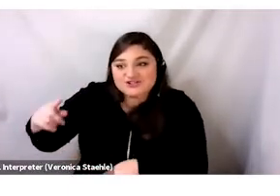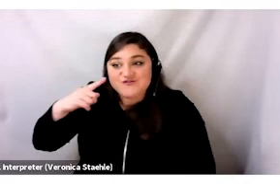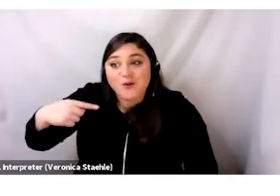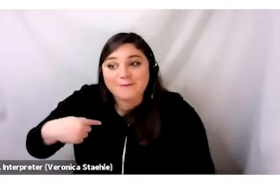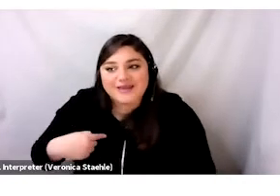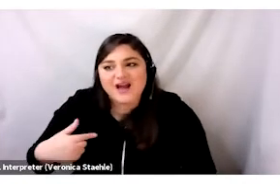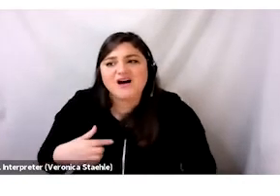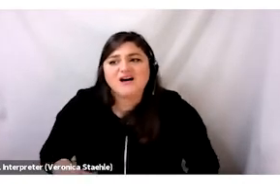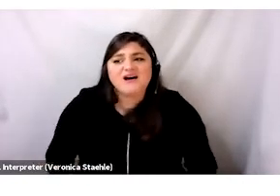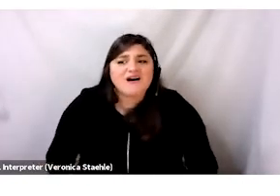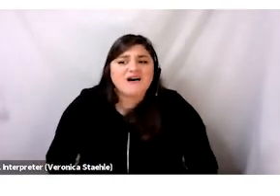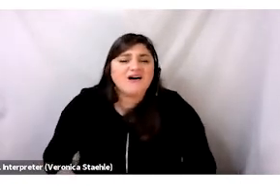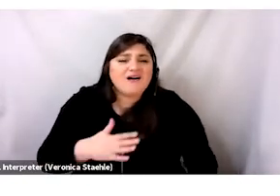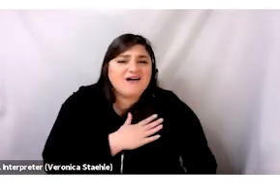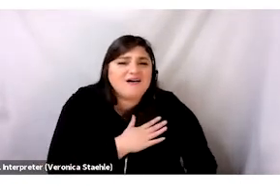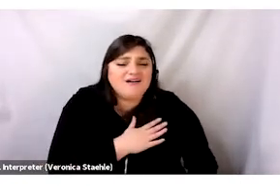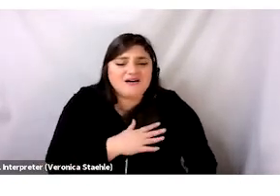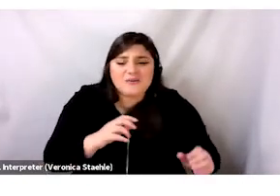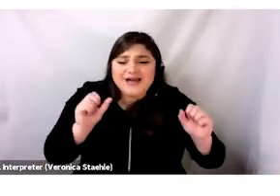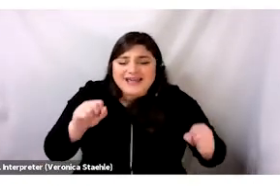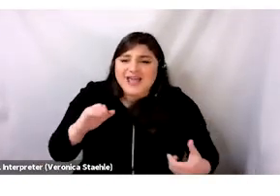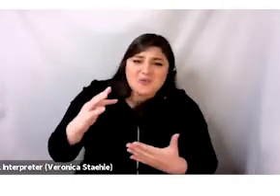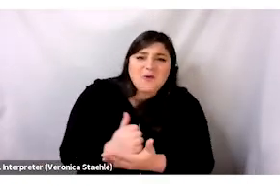out and, watch a movie.